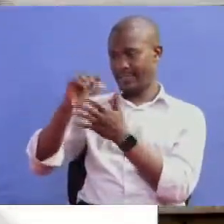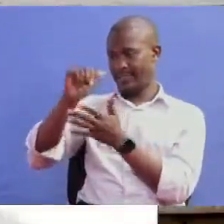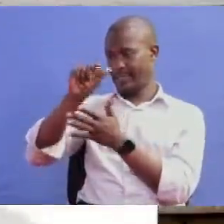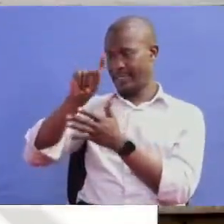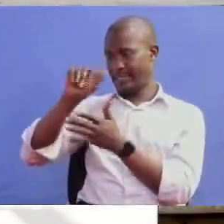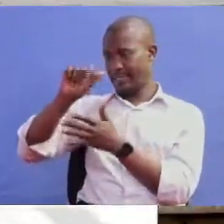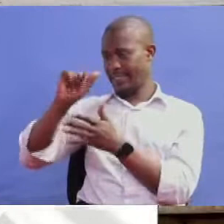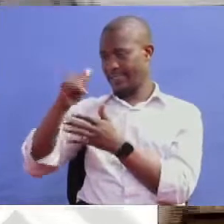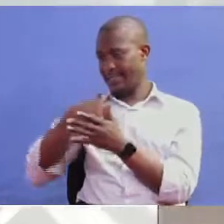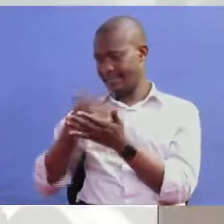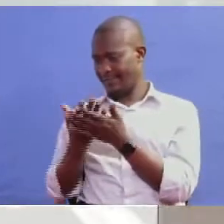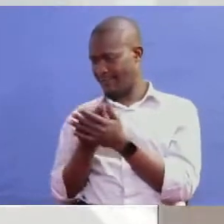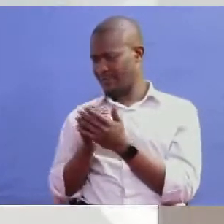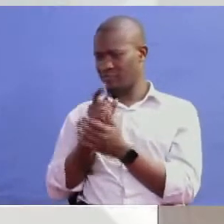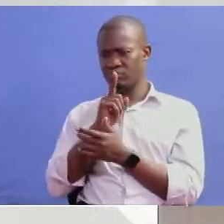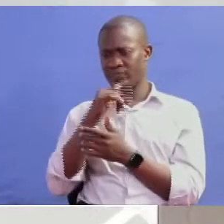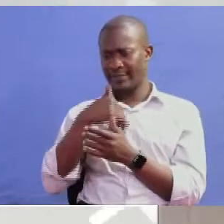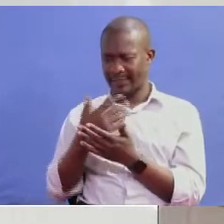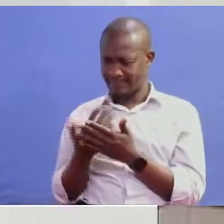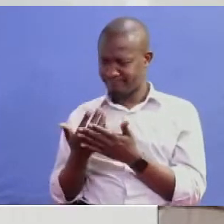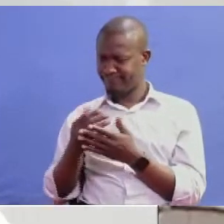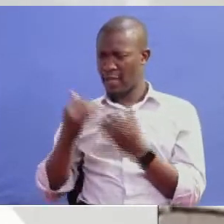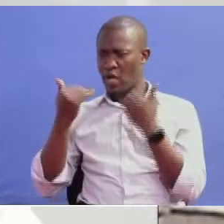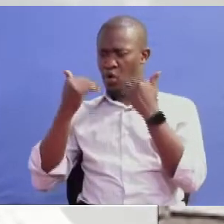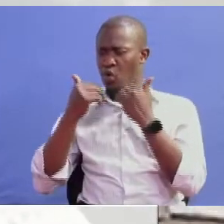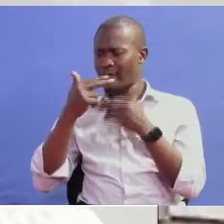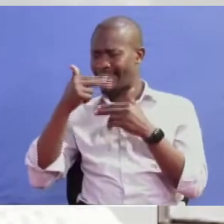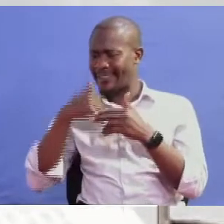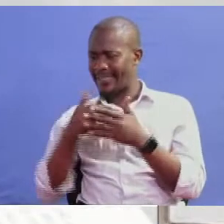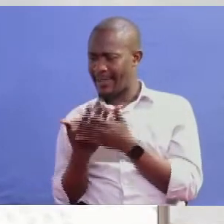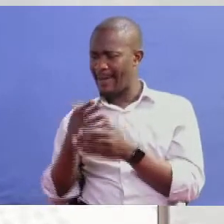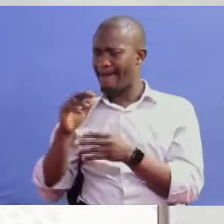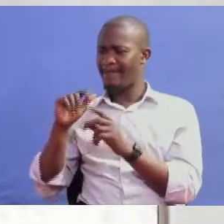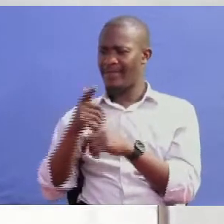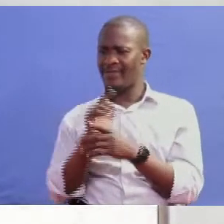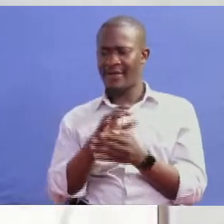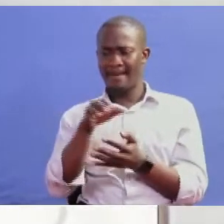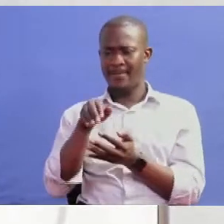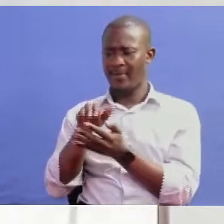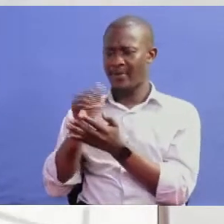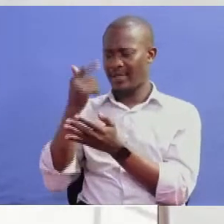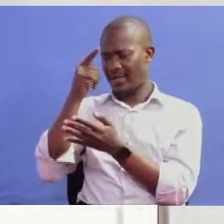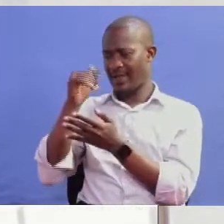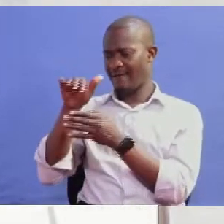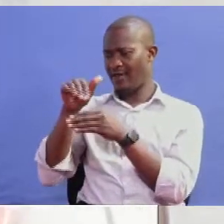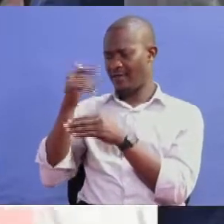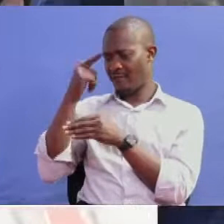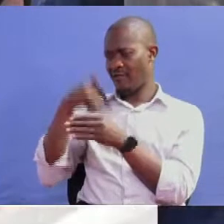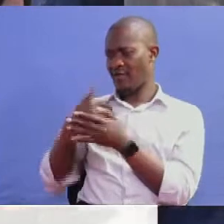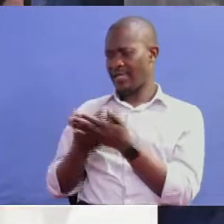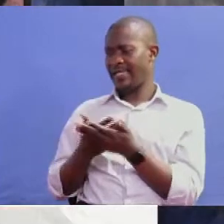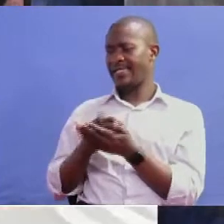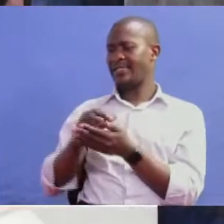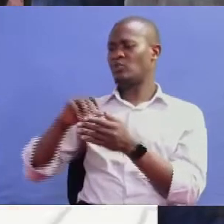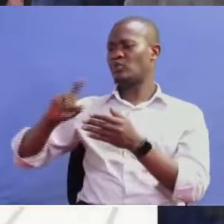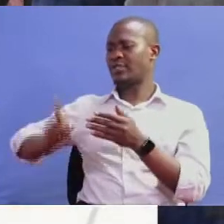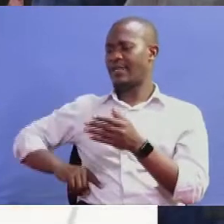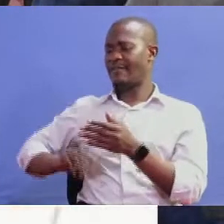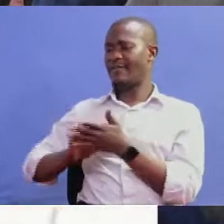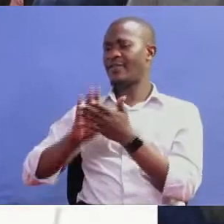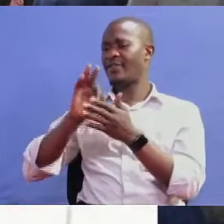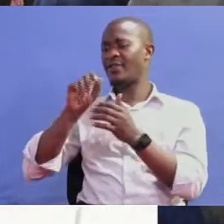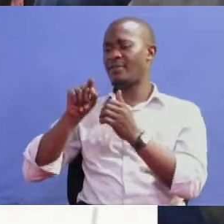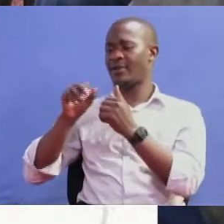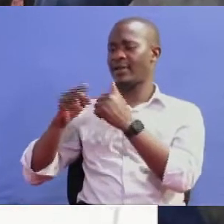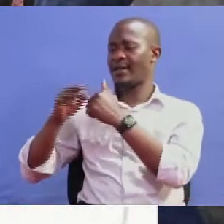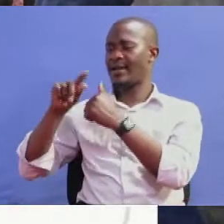a blow after the High Court ruled that money in its various bank accounts is available for seizure to satisfy a 3.9 billion shillings debt